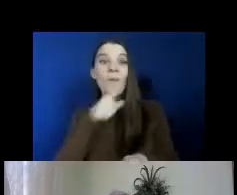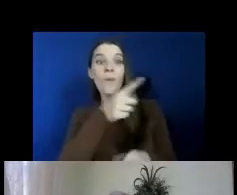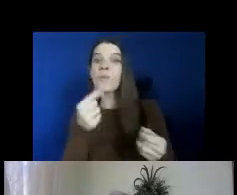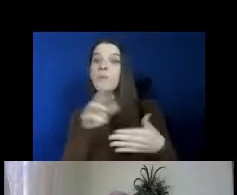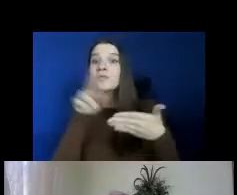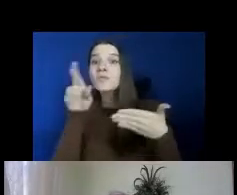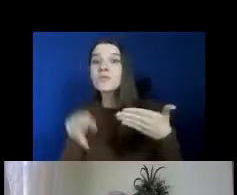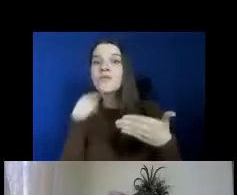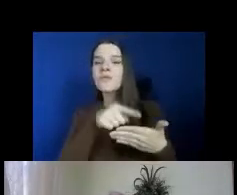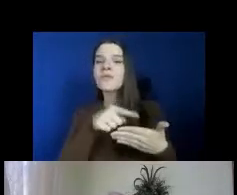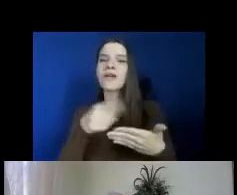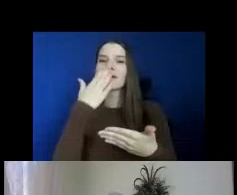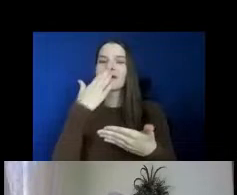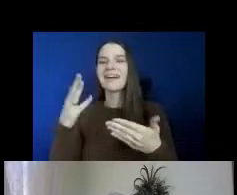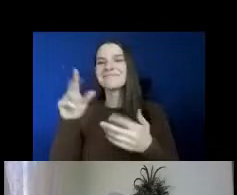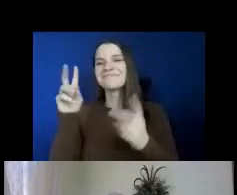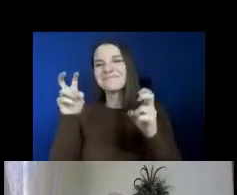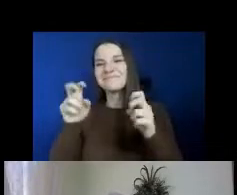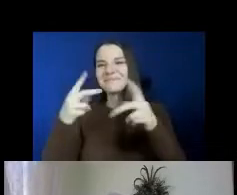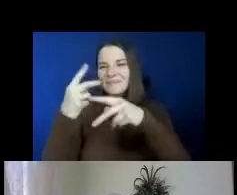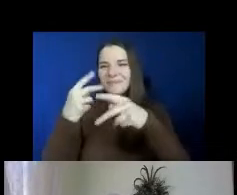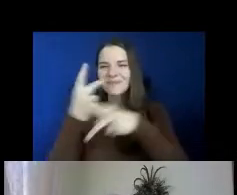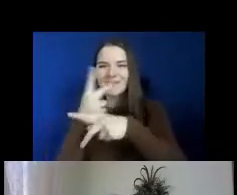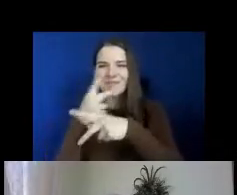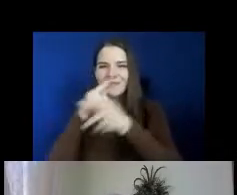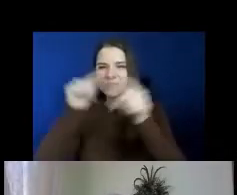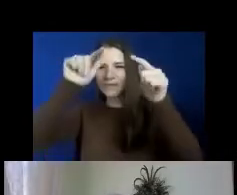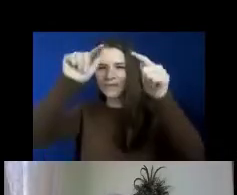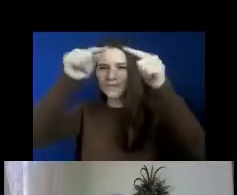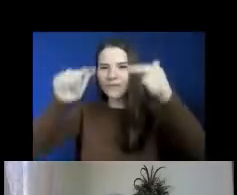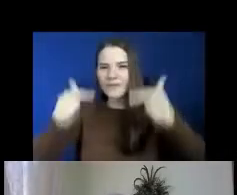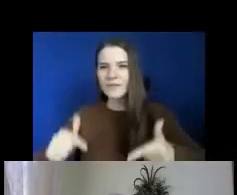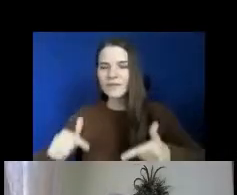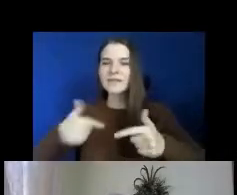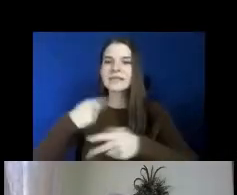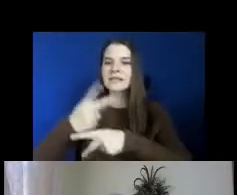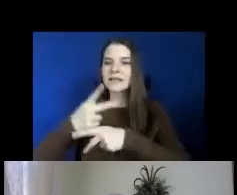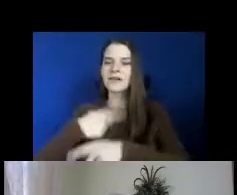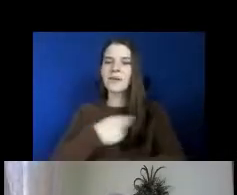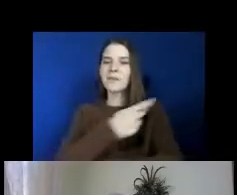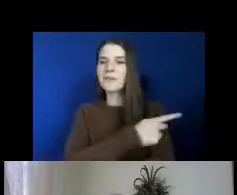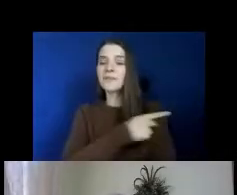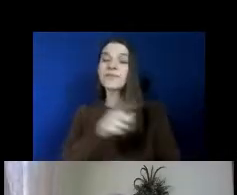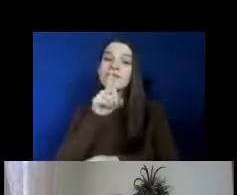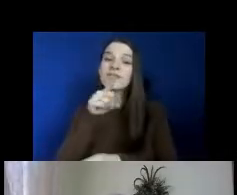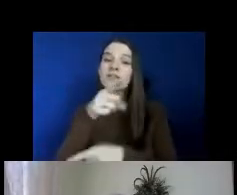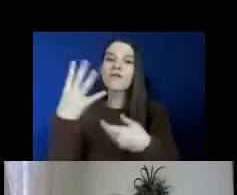of an algorithmic approach to taking care of our patients. It really involved